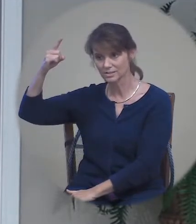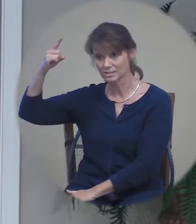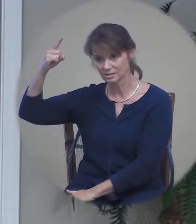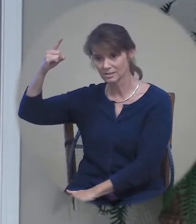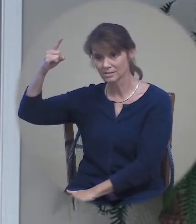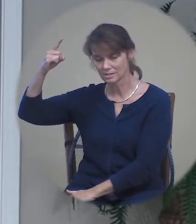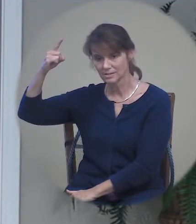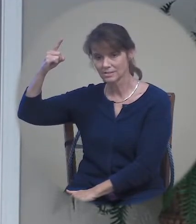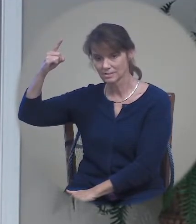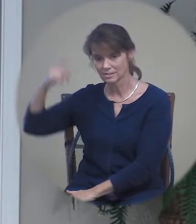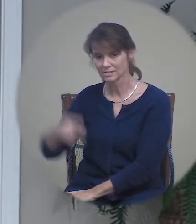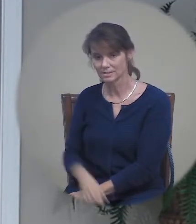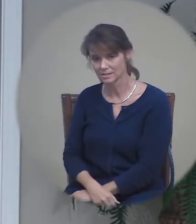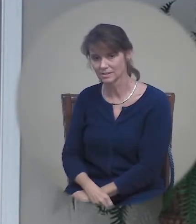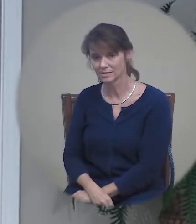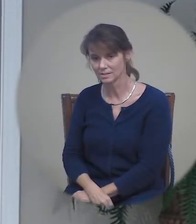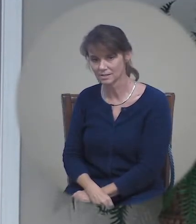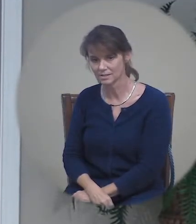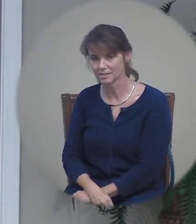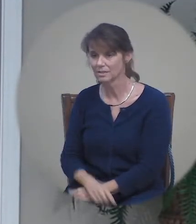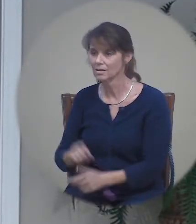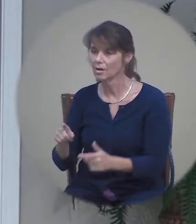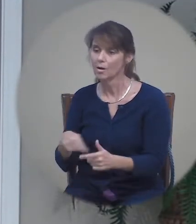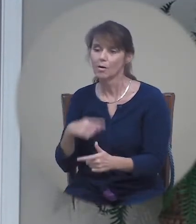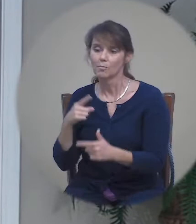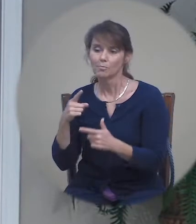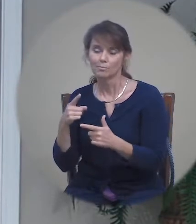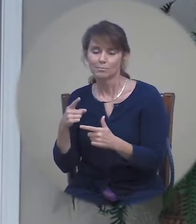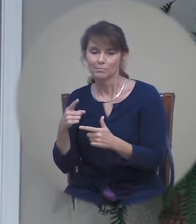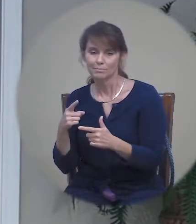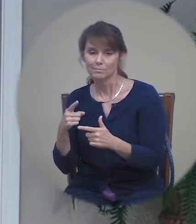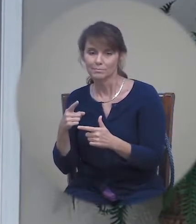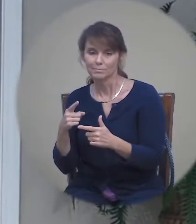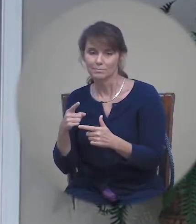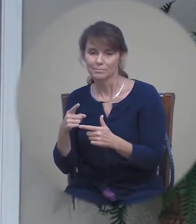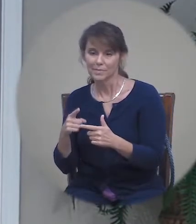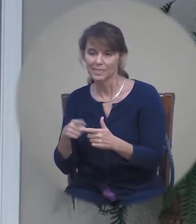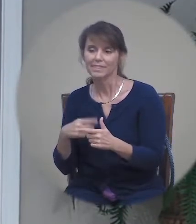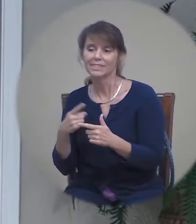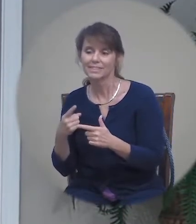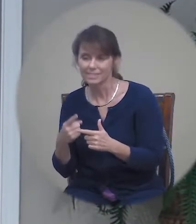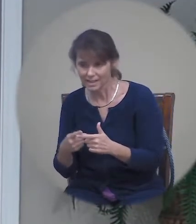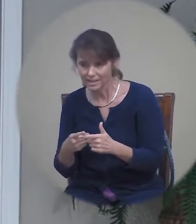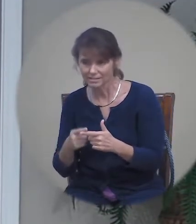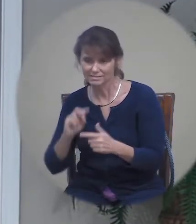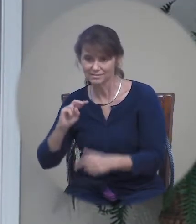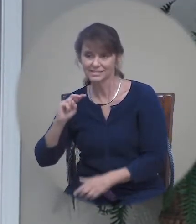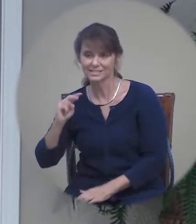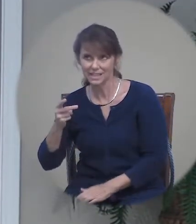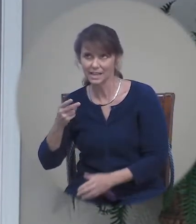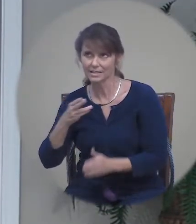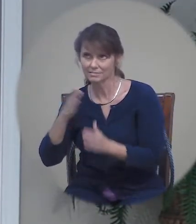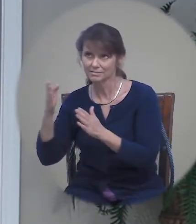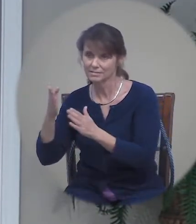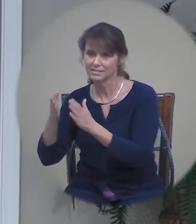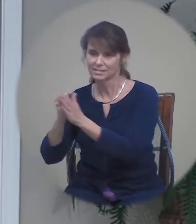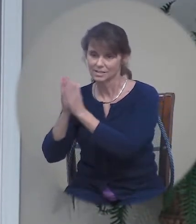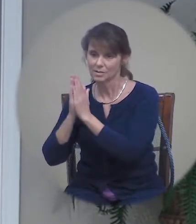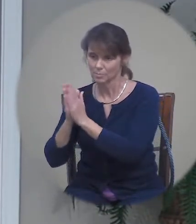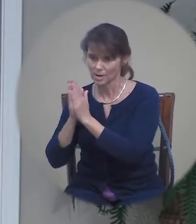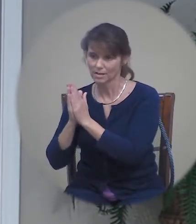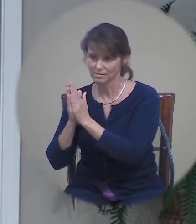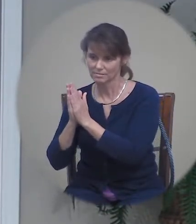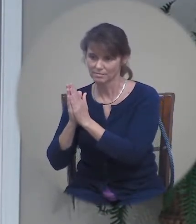Hezekiah's prayer, he relented for a time? So the first part of that, I think we have a